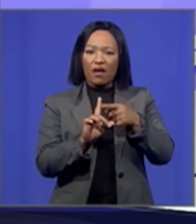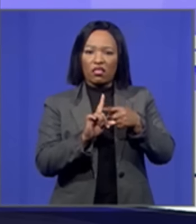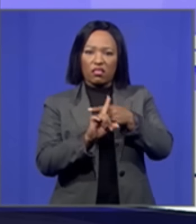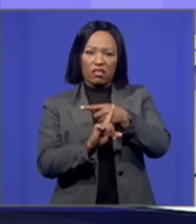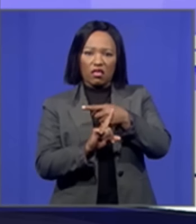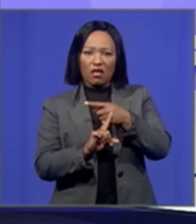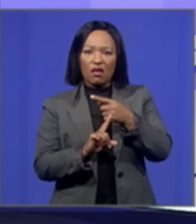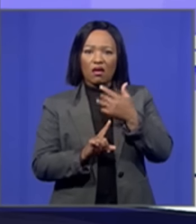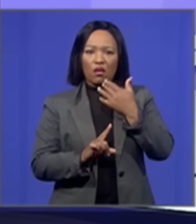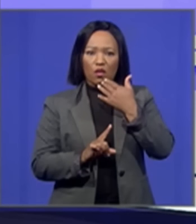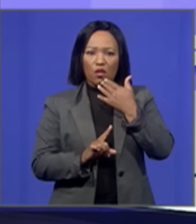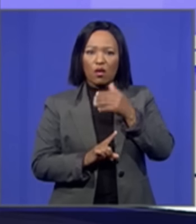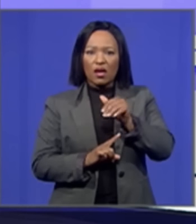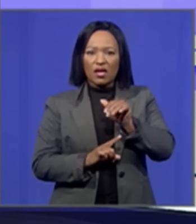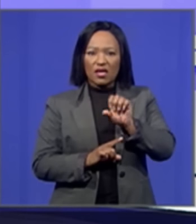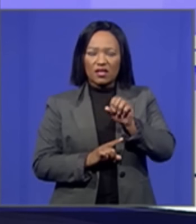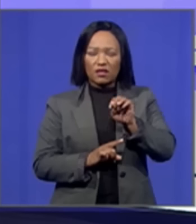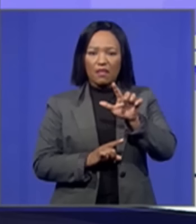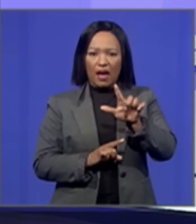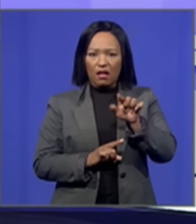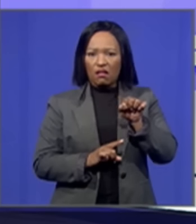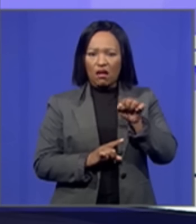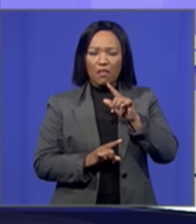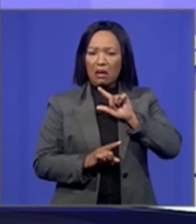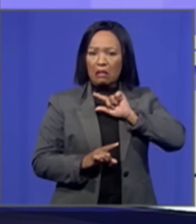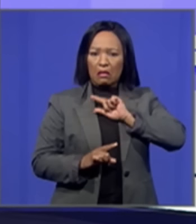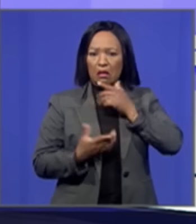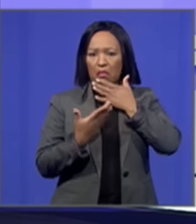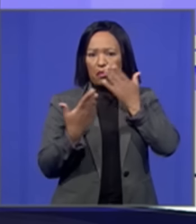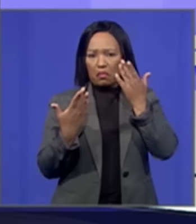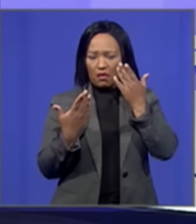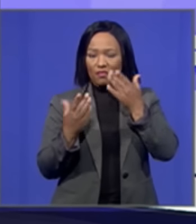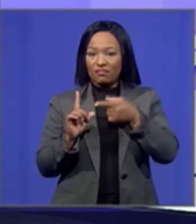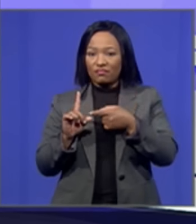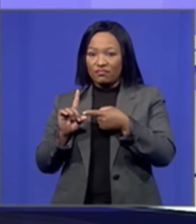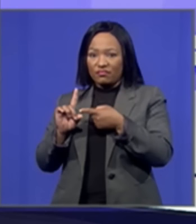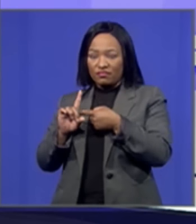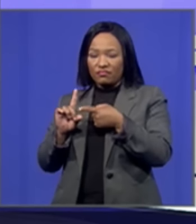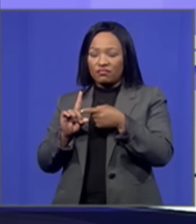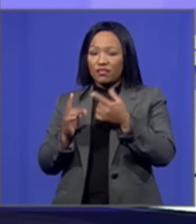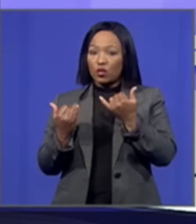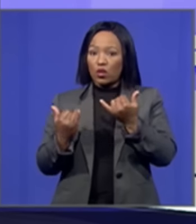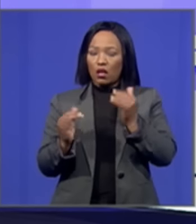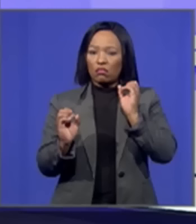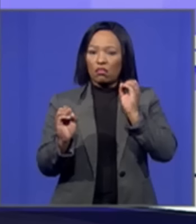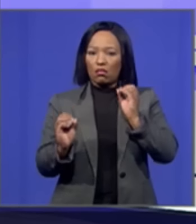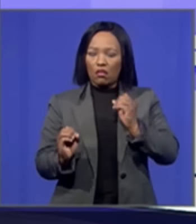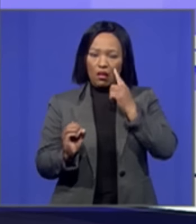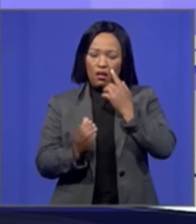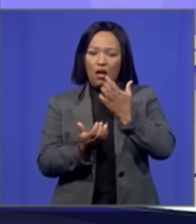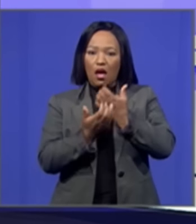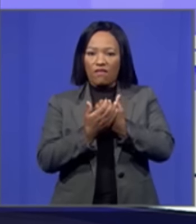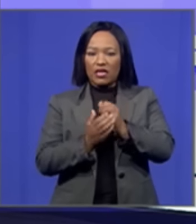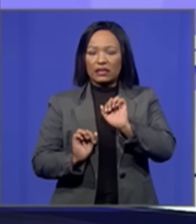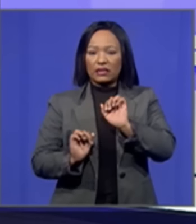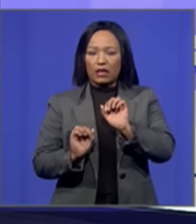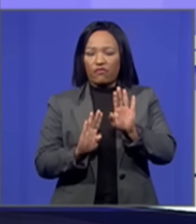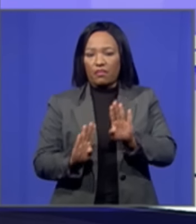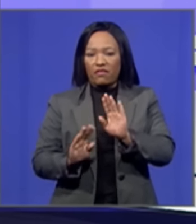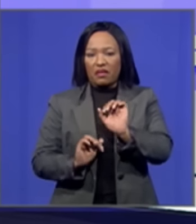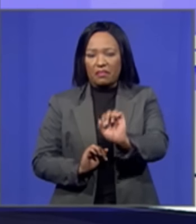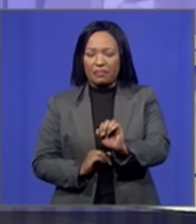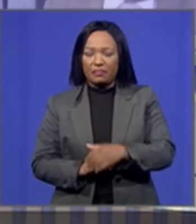kgetseng ya Ismail Nangimfa ga di a mmona molato. Senona o senotse seno jaaka bopaki jwa maitsholo a